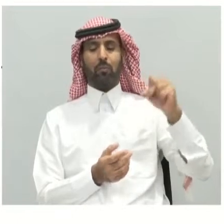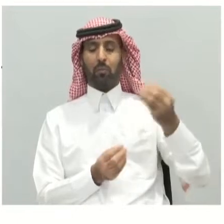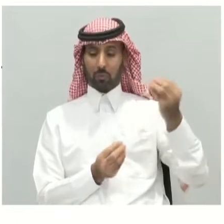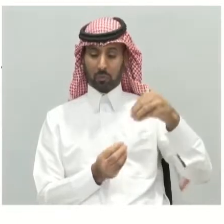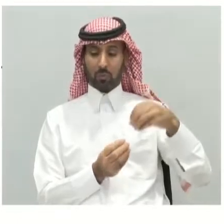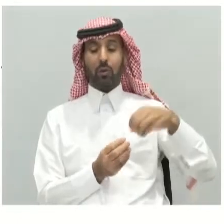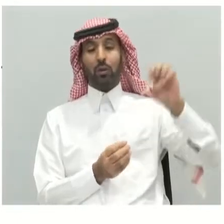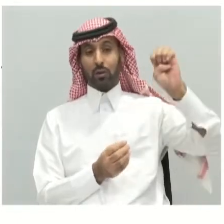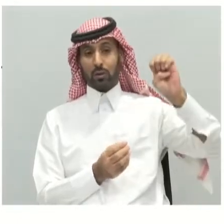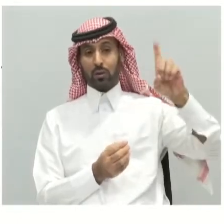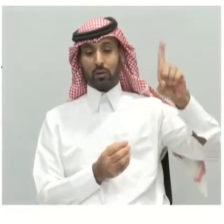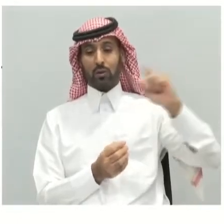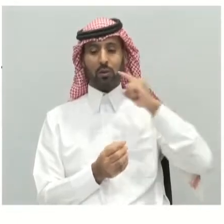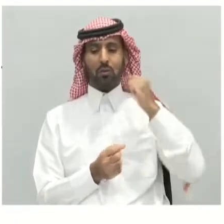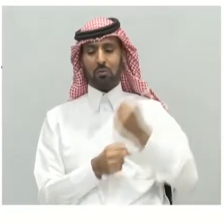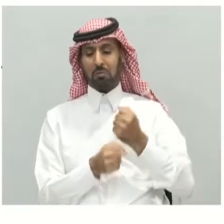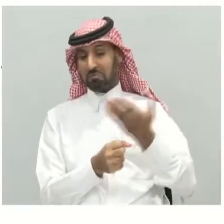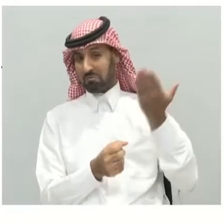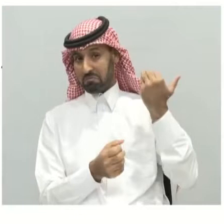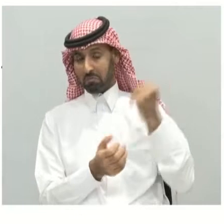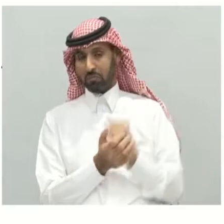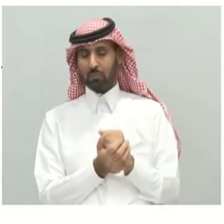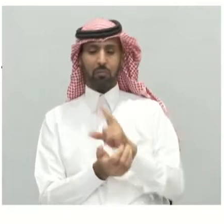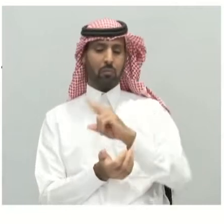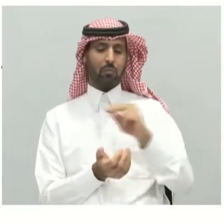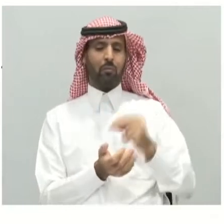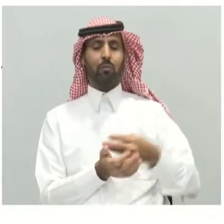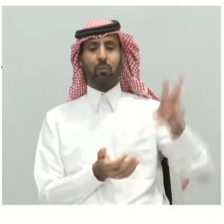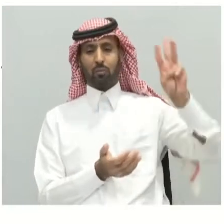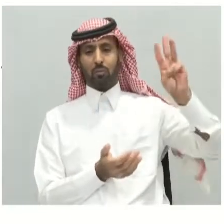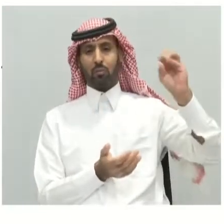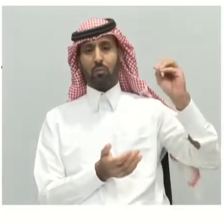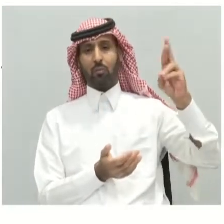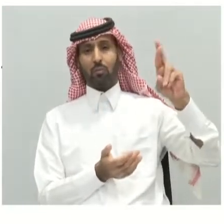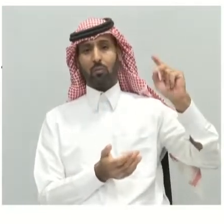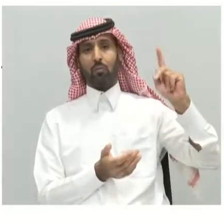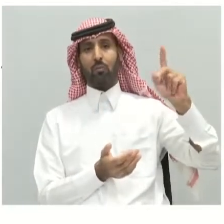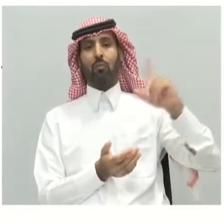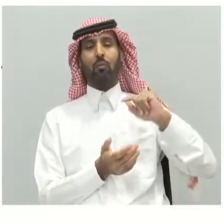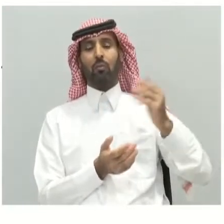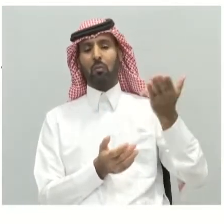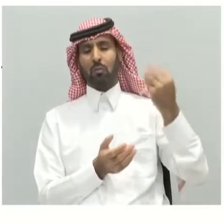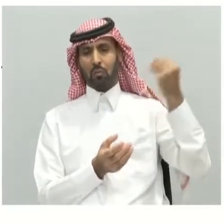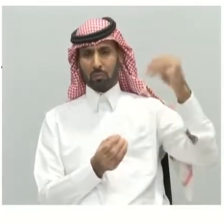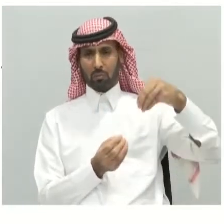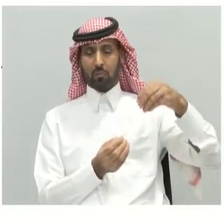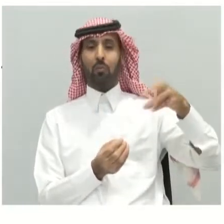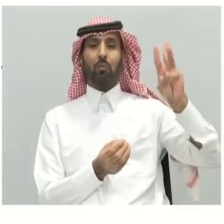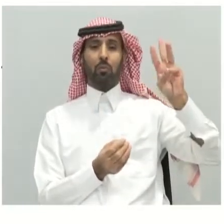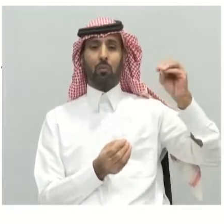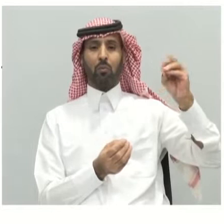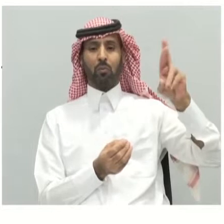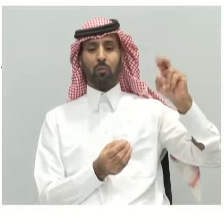walk, walked, study, studied, play, played,